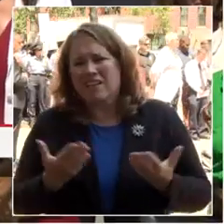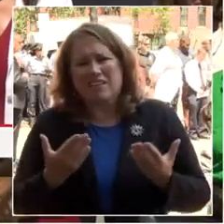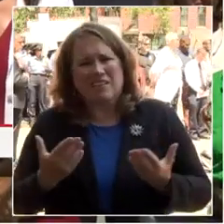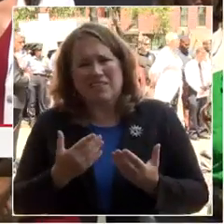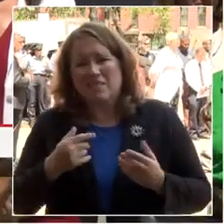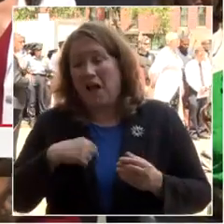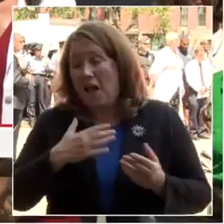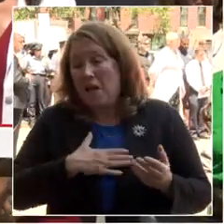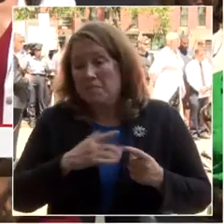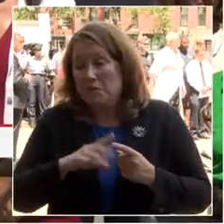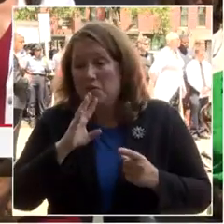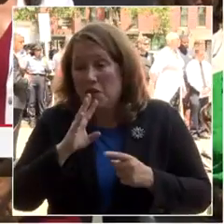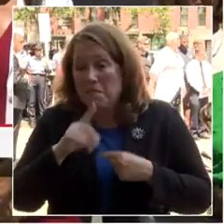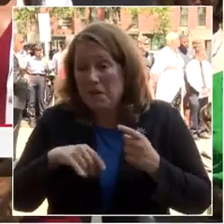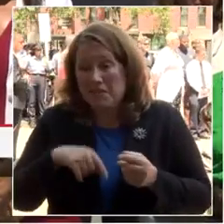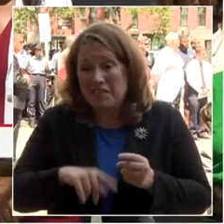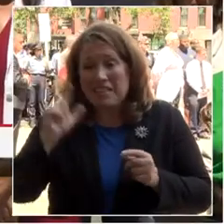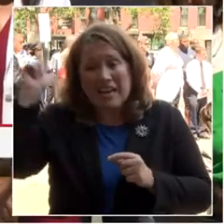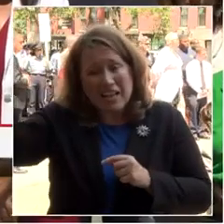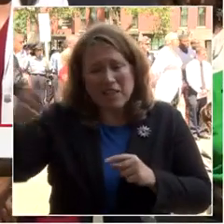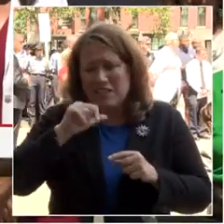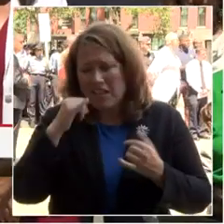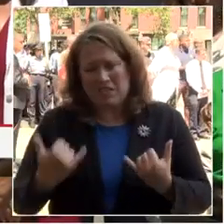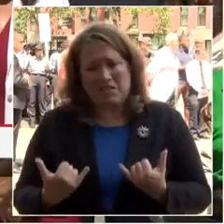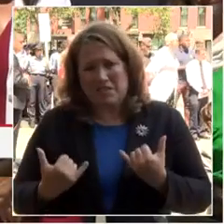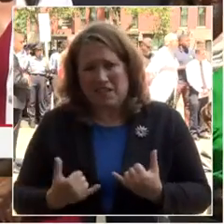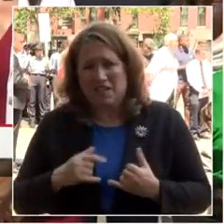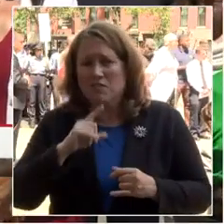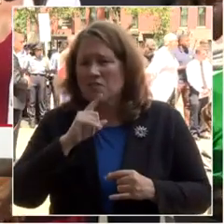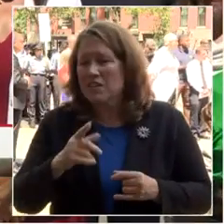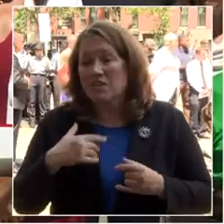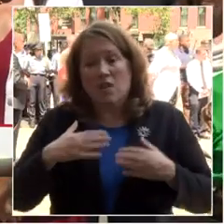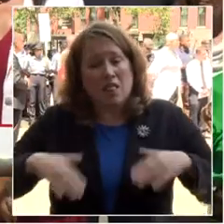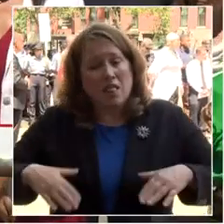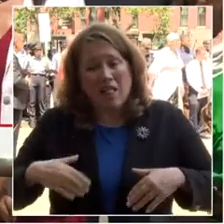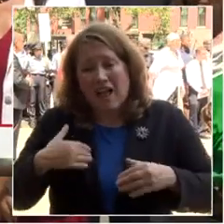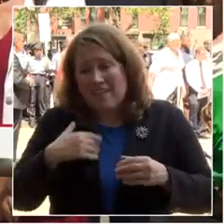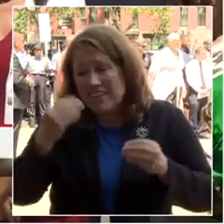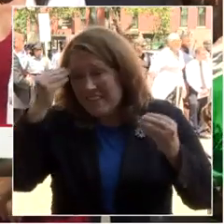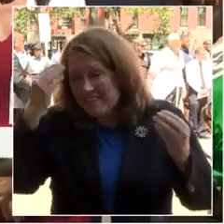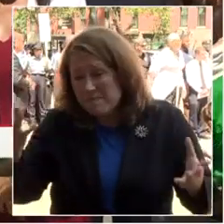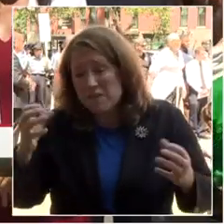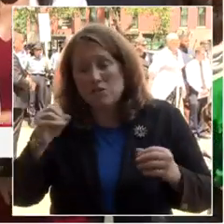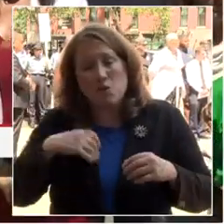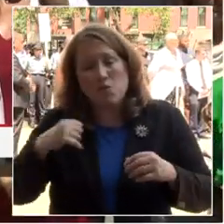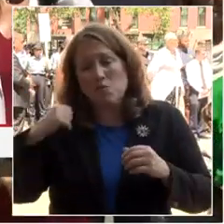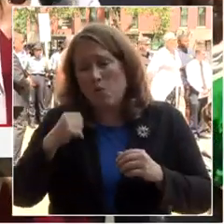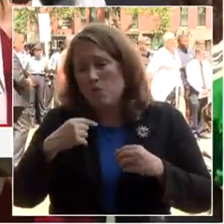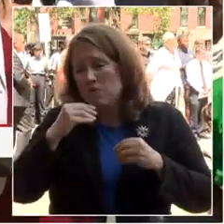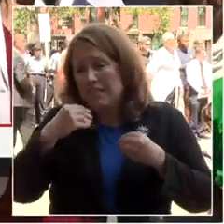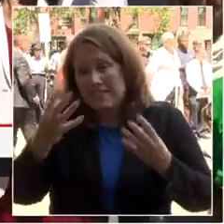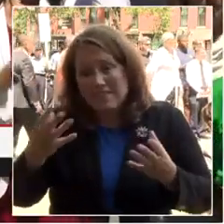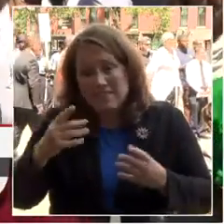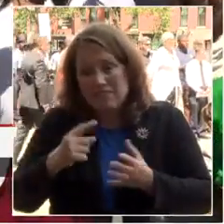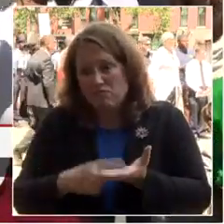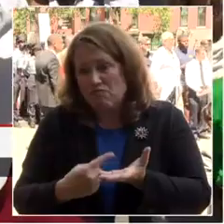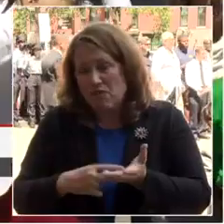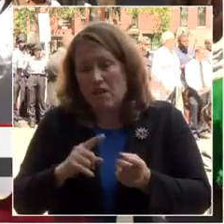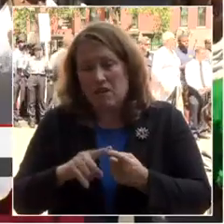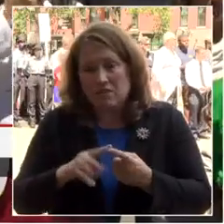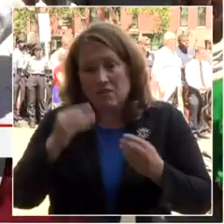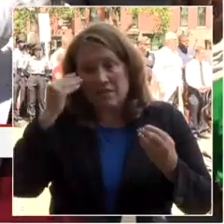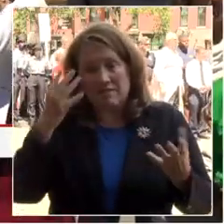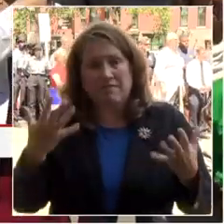but I want to do it with complete information. And so let us follow up with you. Okay. Thank you, everybody.